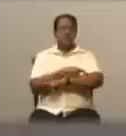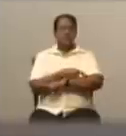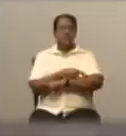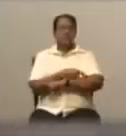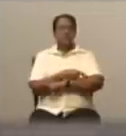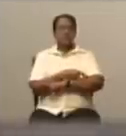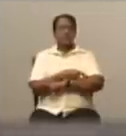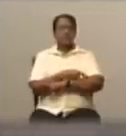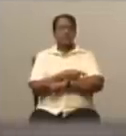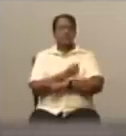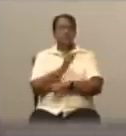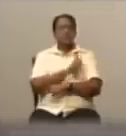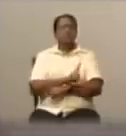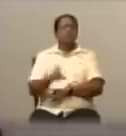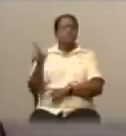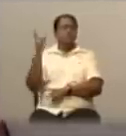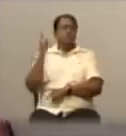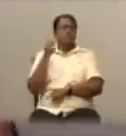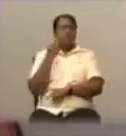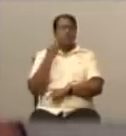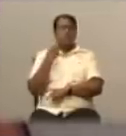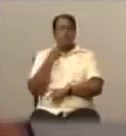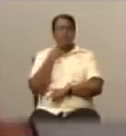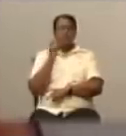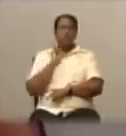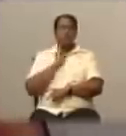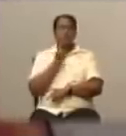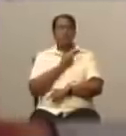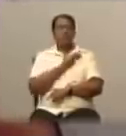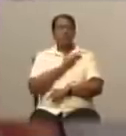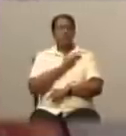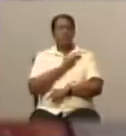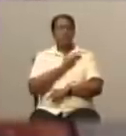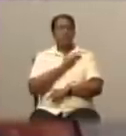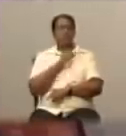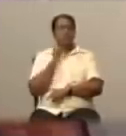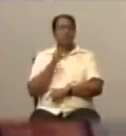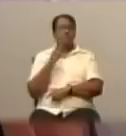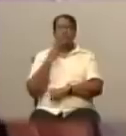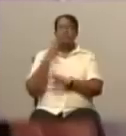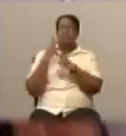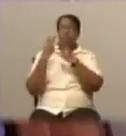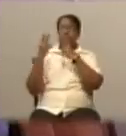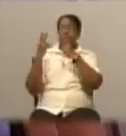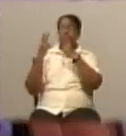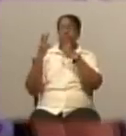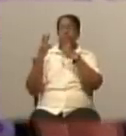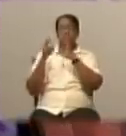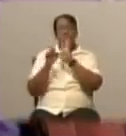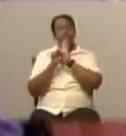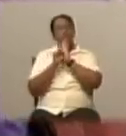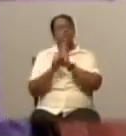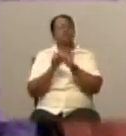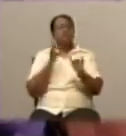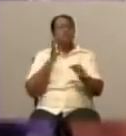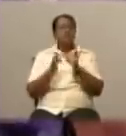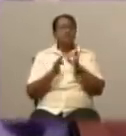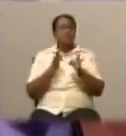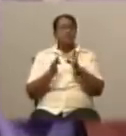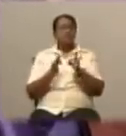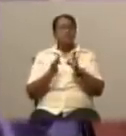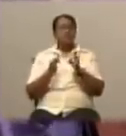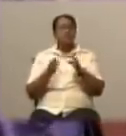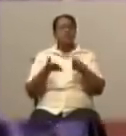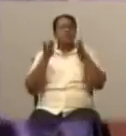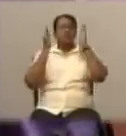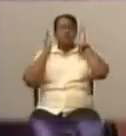some signs preceding his second coming. If we stay awake,